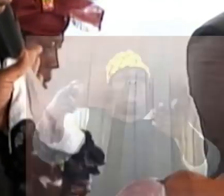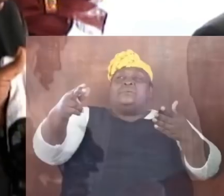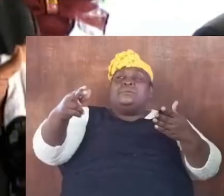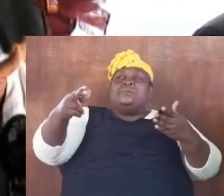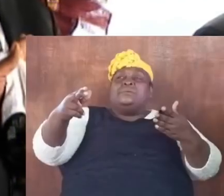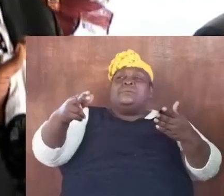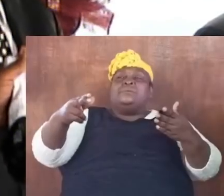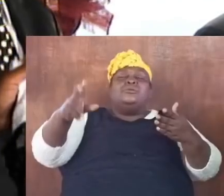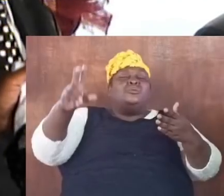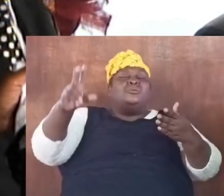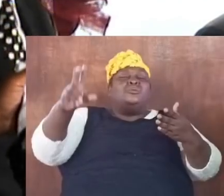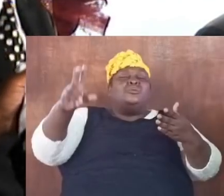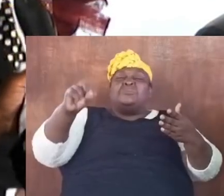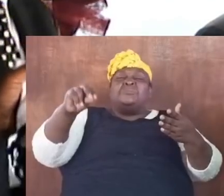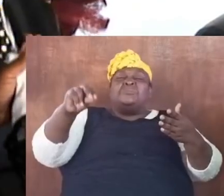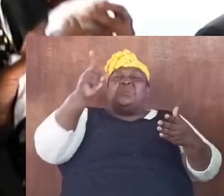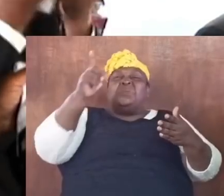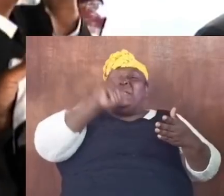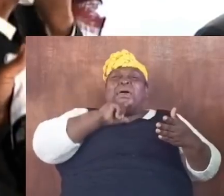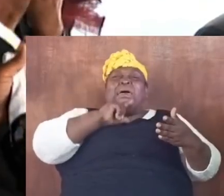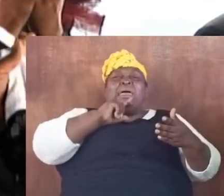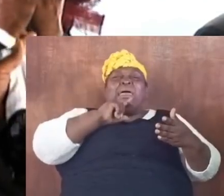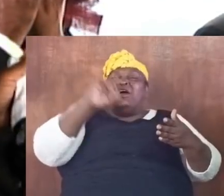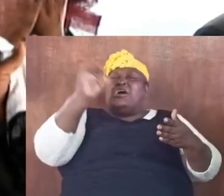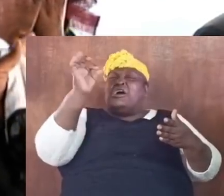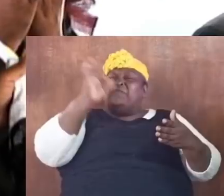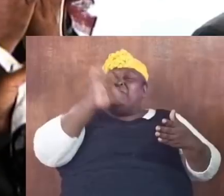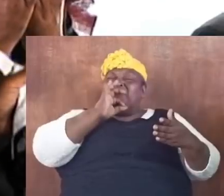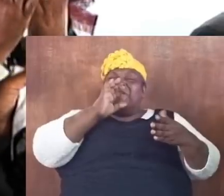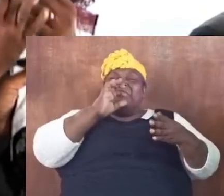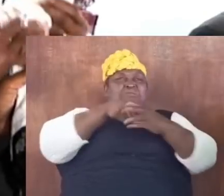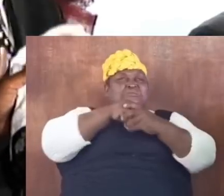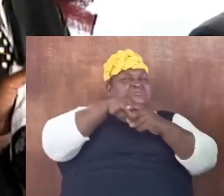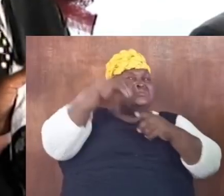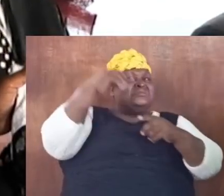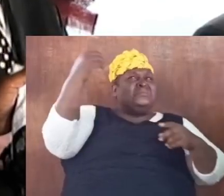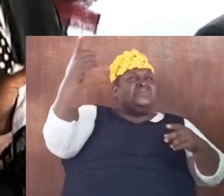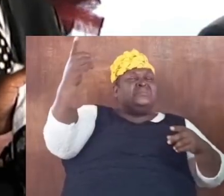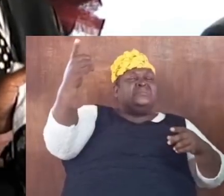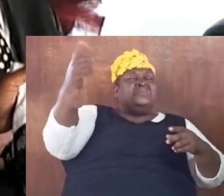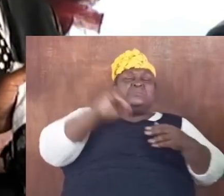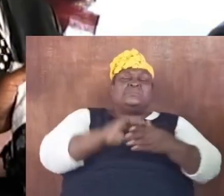There is no flaw in you, mighty God.